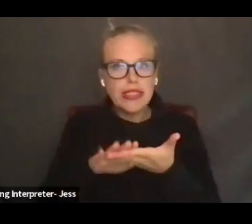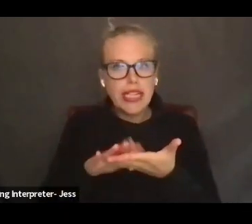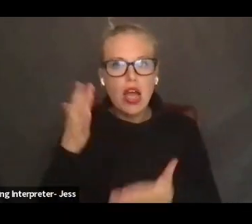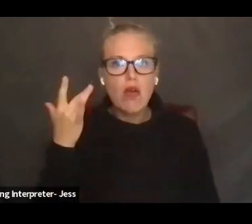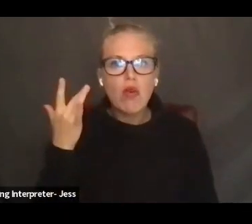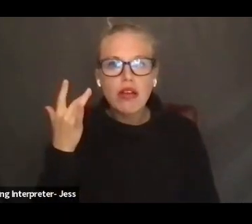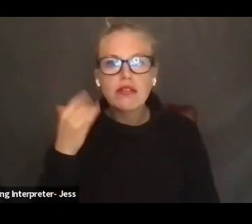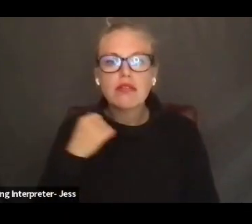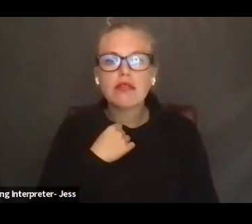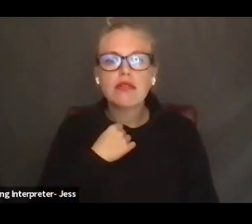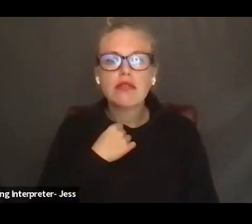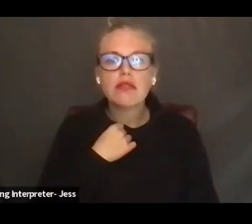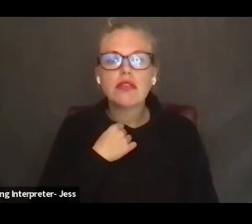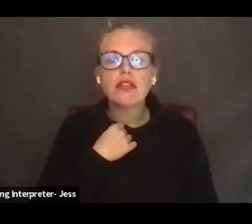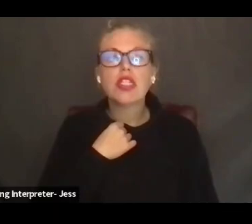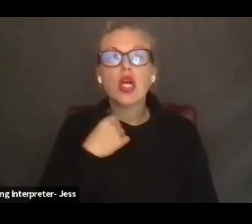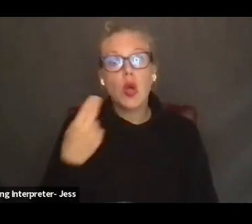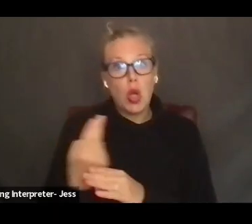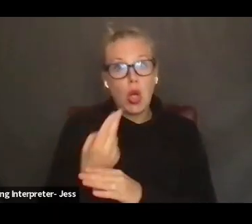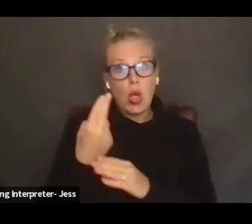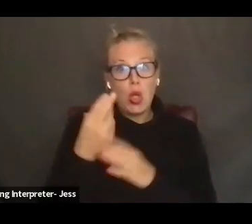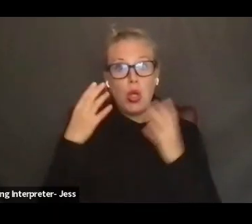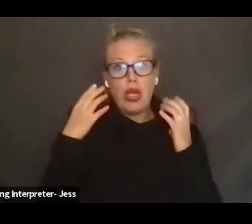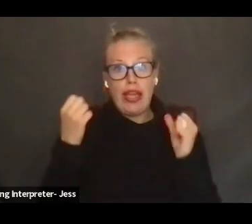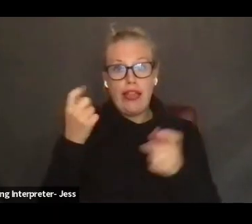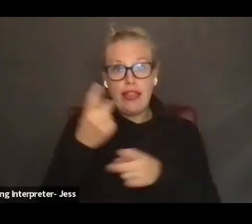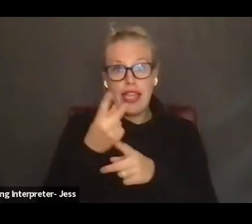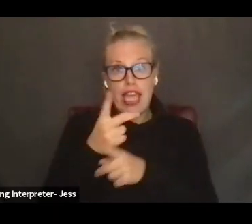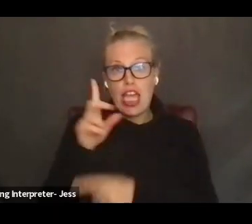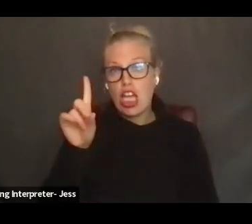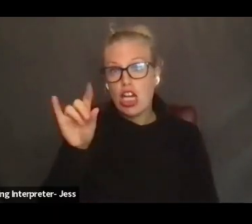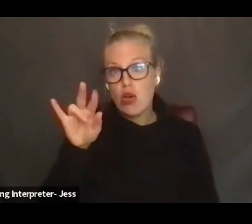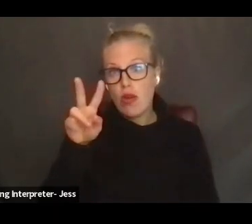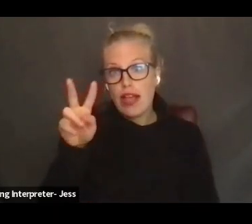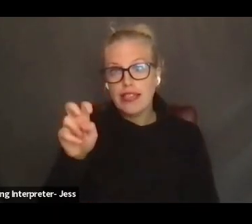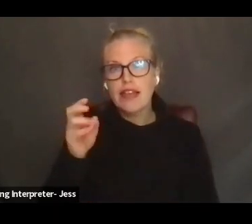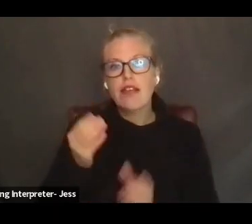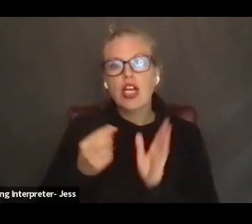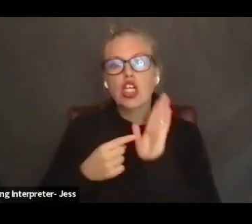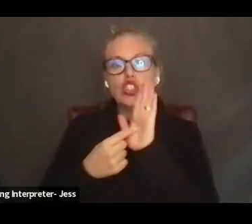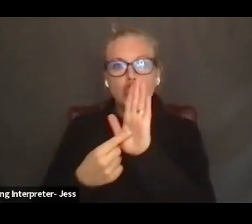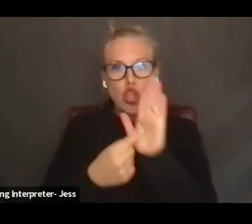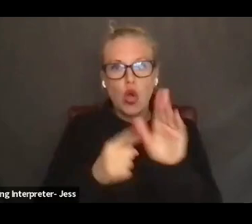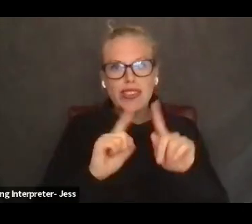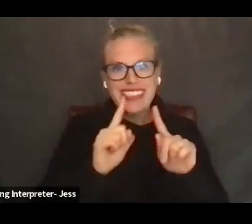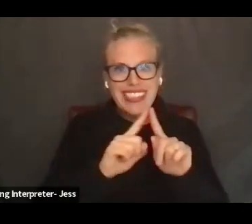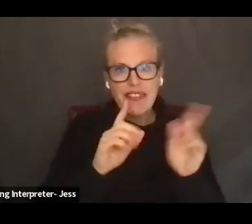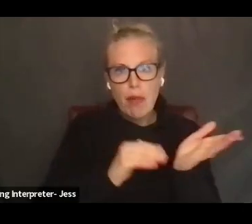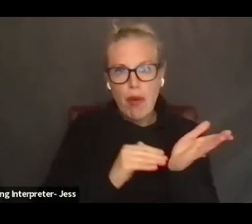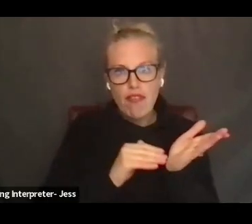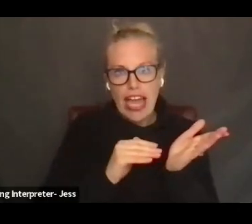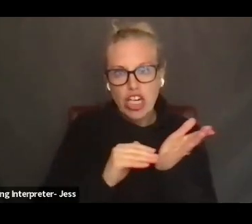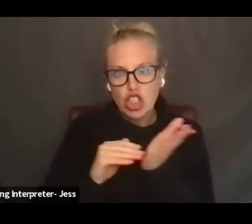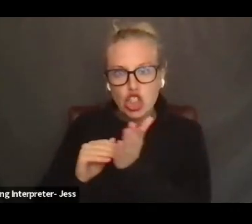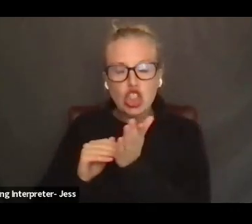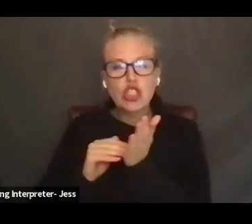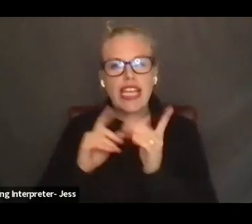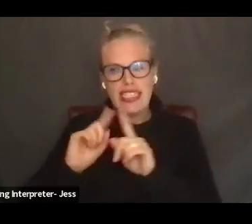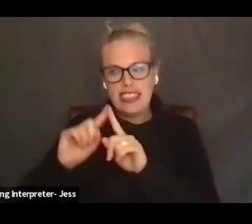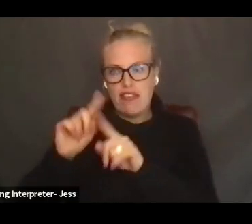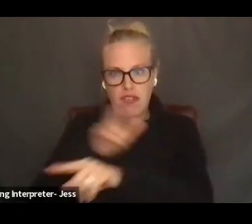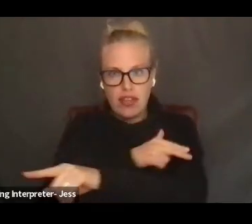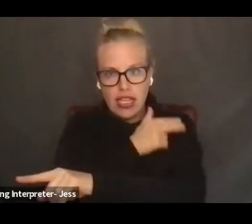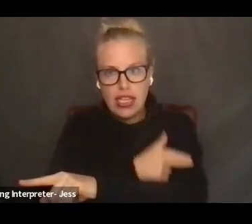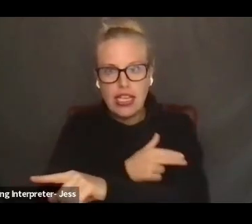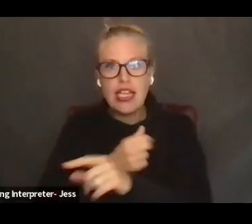because when you use a healthcare directive, you're going to be showing it to different healthcare providers and at different facilities.